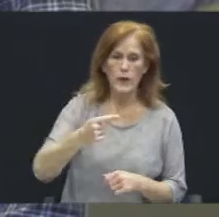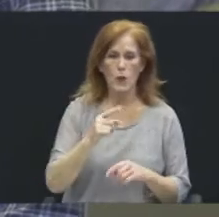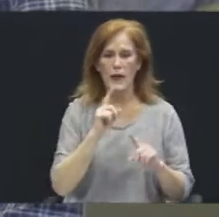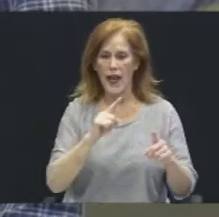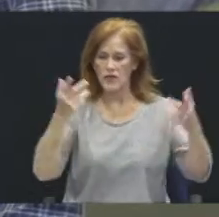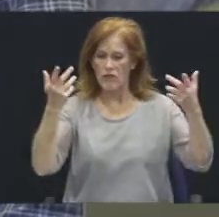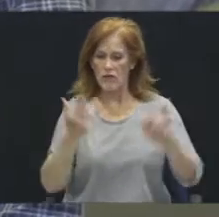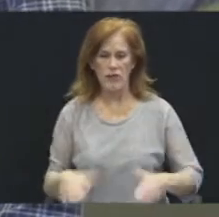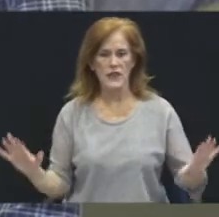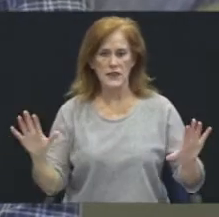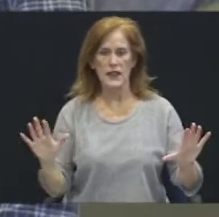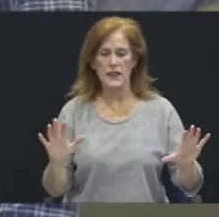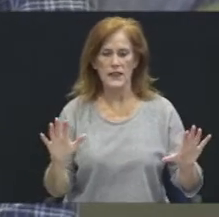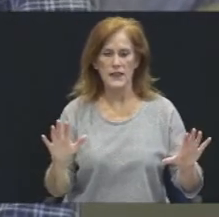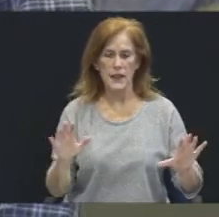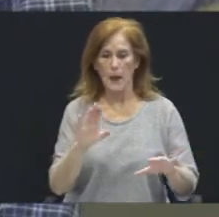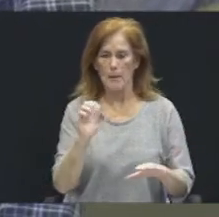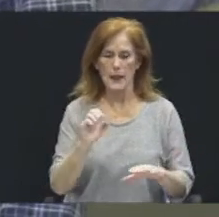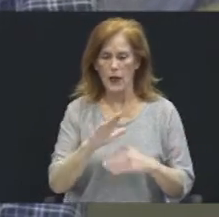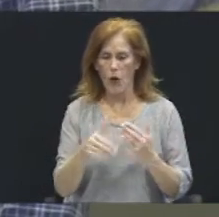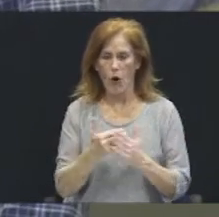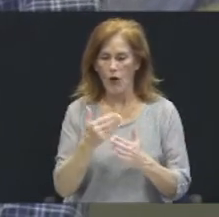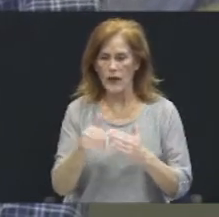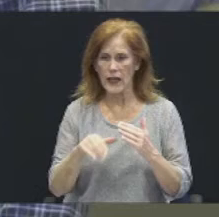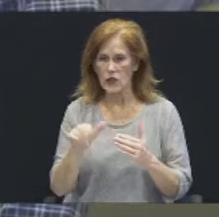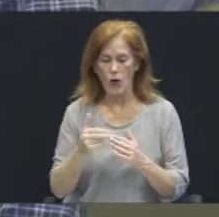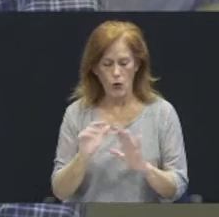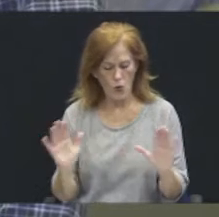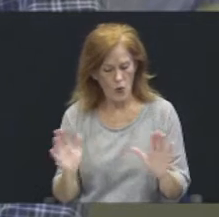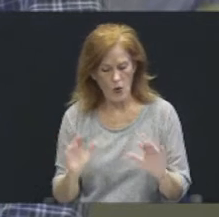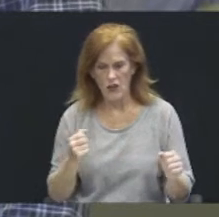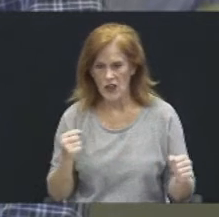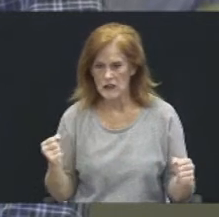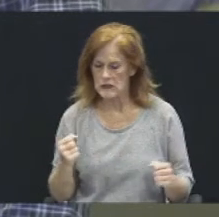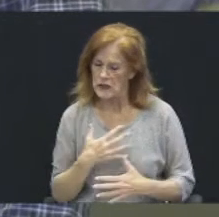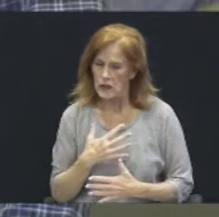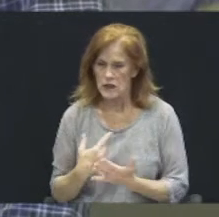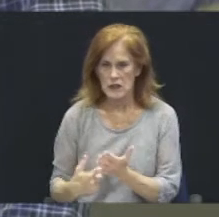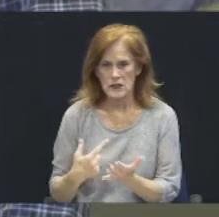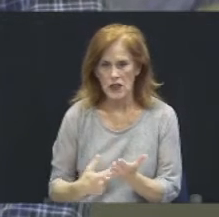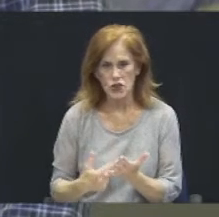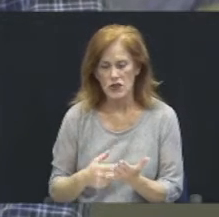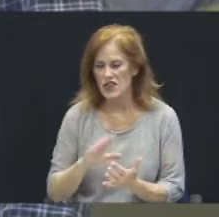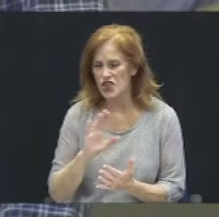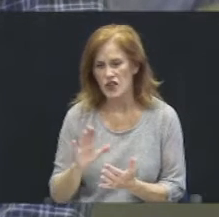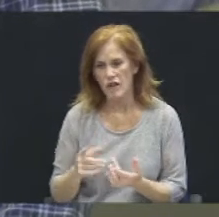Mm-hmm. Those are scary, scary conversations.